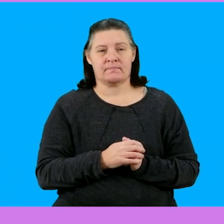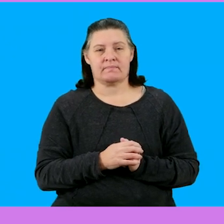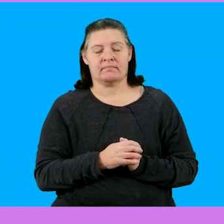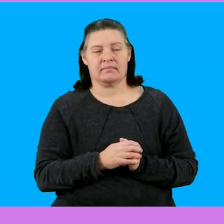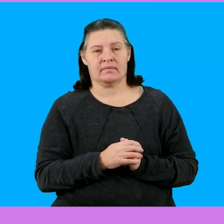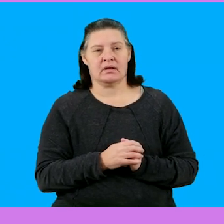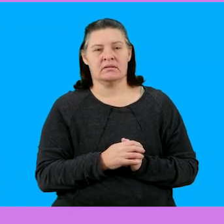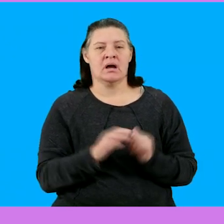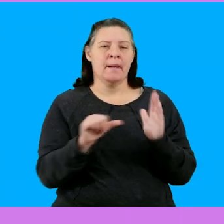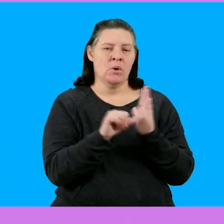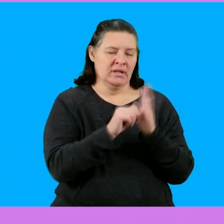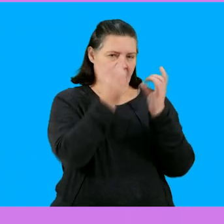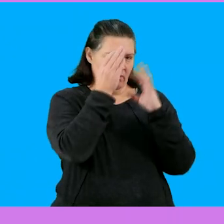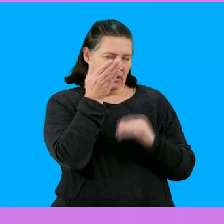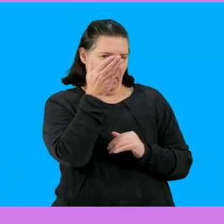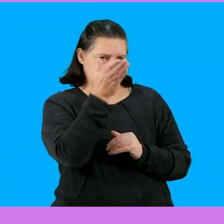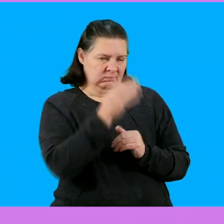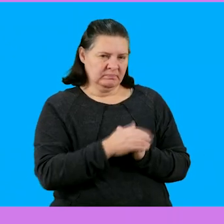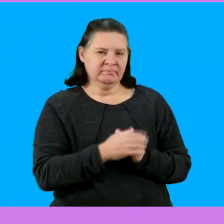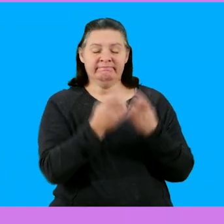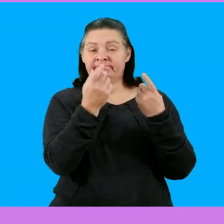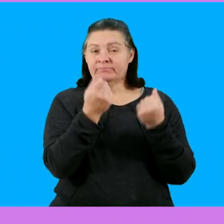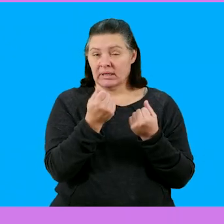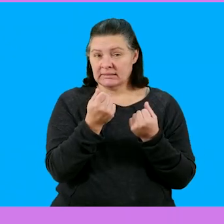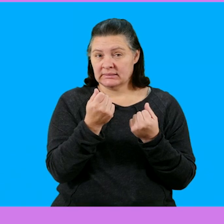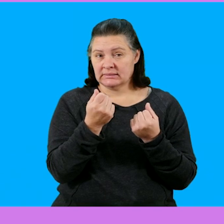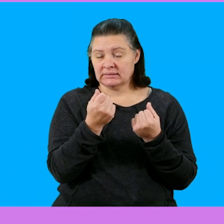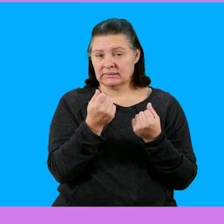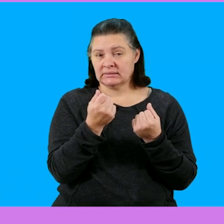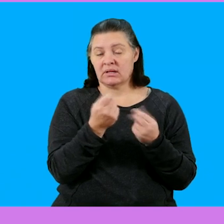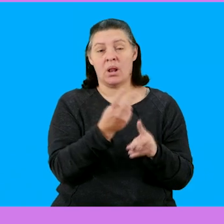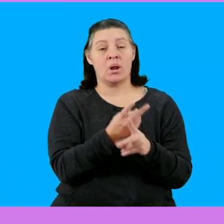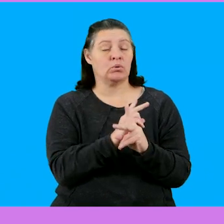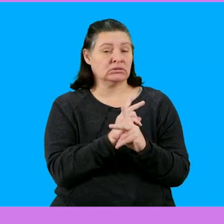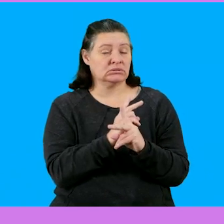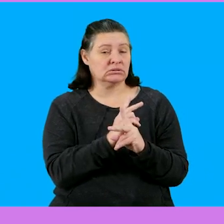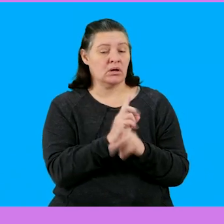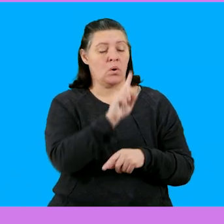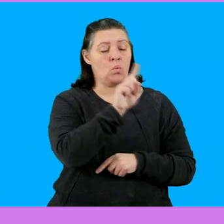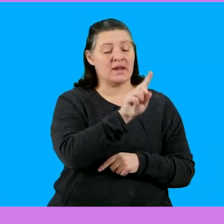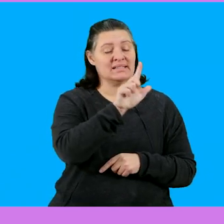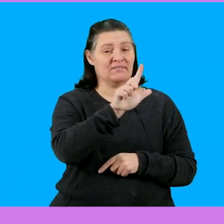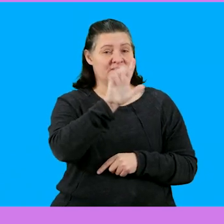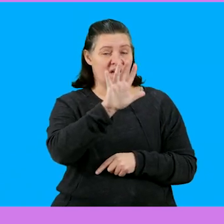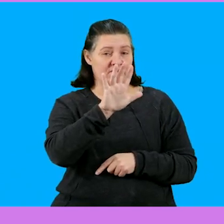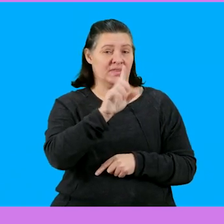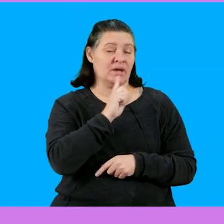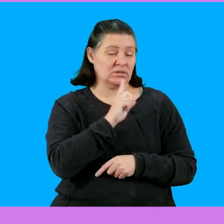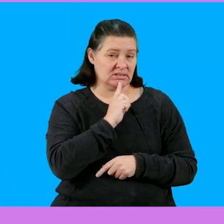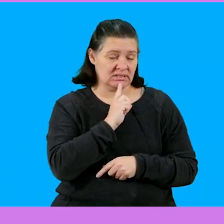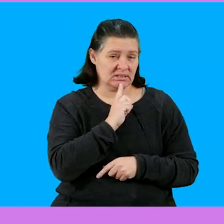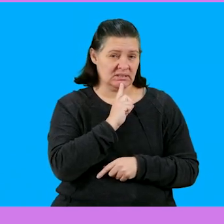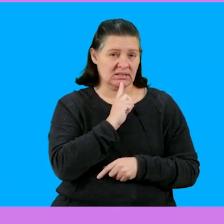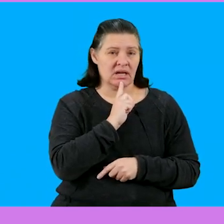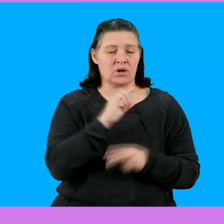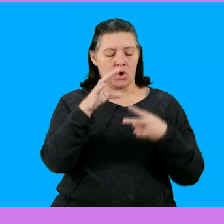just indicated again the important information. Remember, the price is of the loan amount is 175,000,